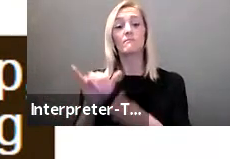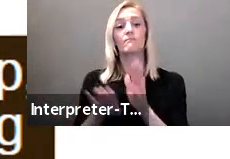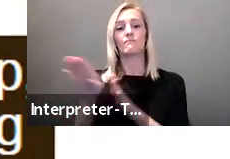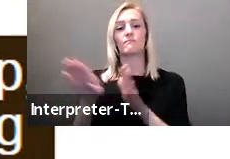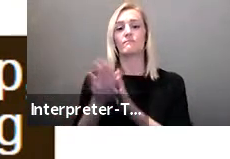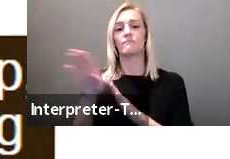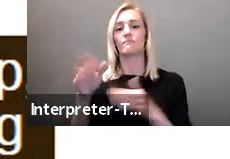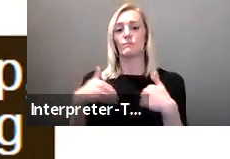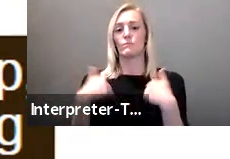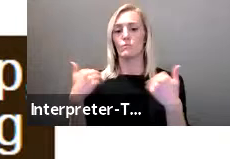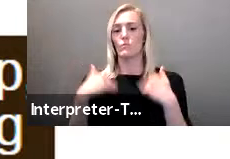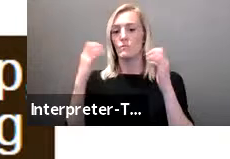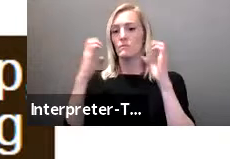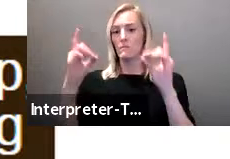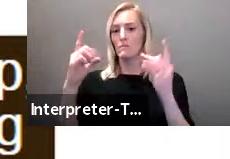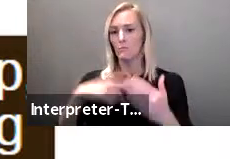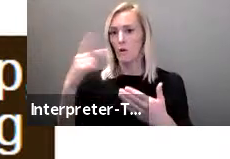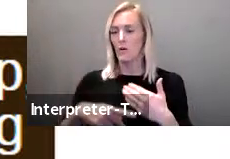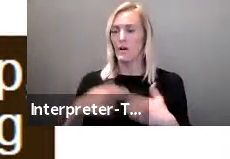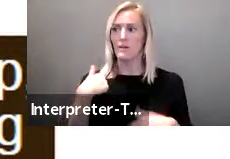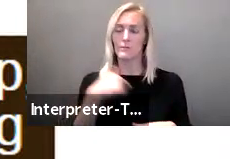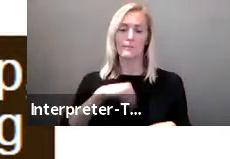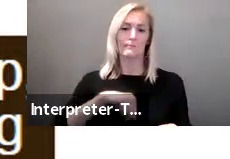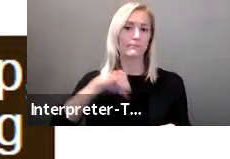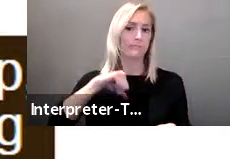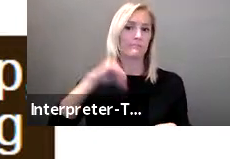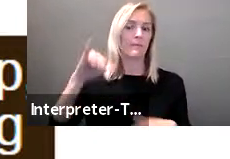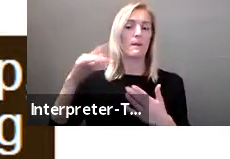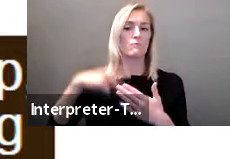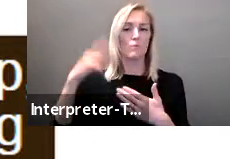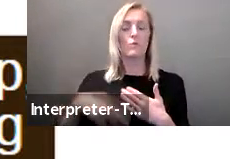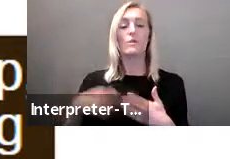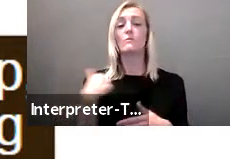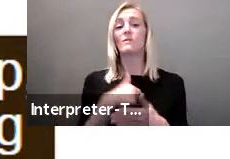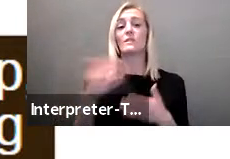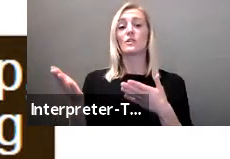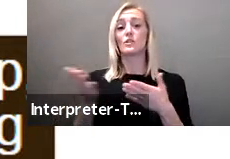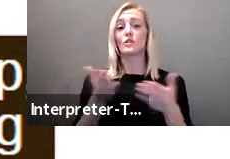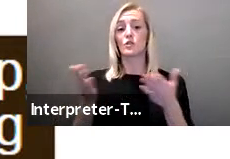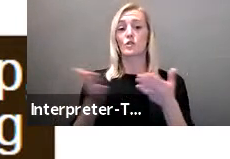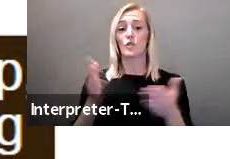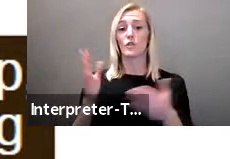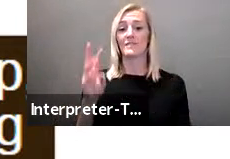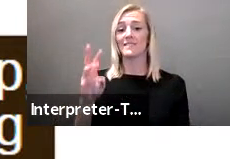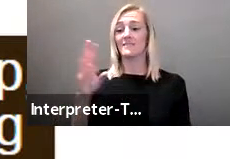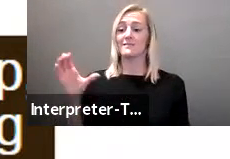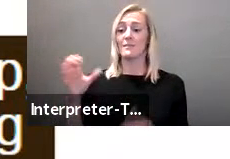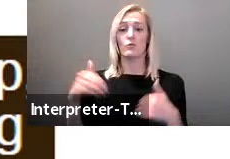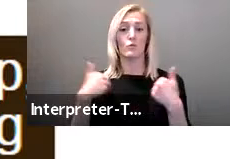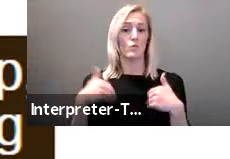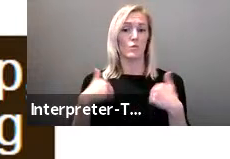program. We're extremely proud of this program. We served our 600th youth in